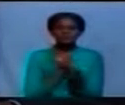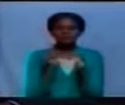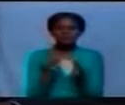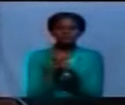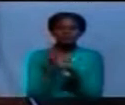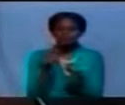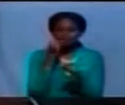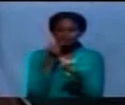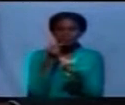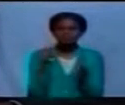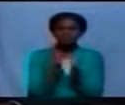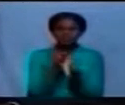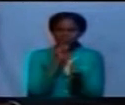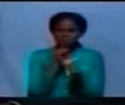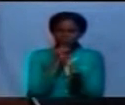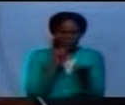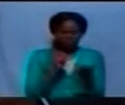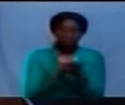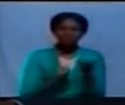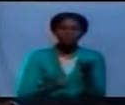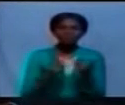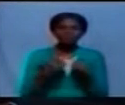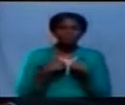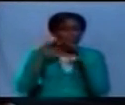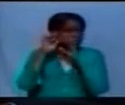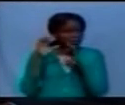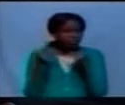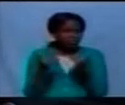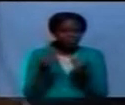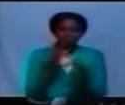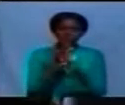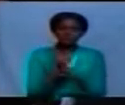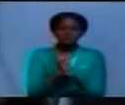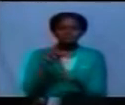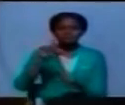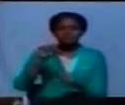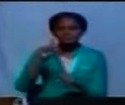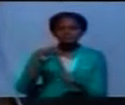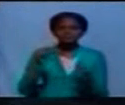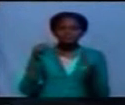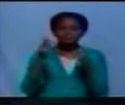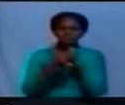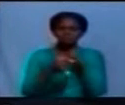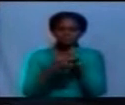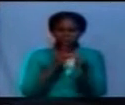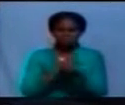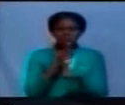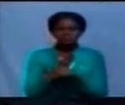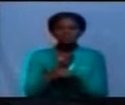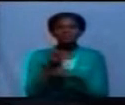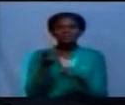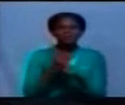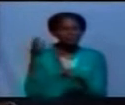say pretty confidently that at least there's hope now that we are now receiving the 20th bank, since the two banks are yet to merge